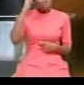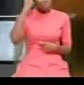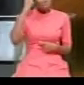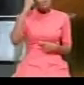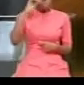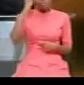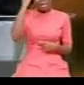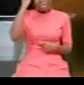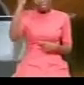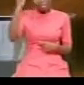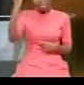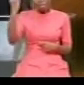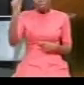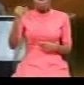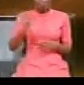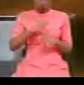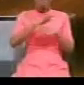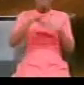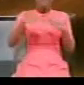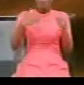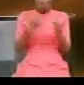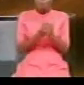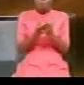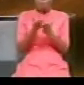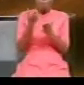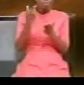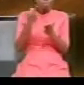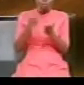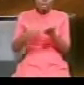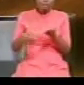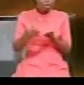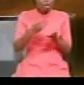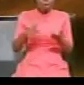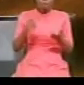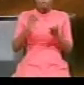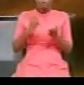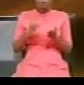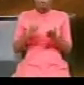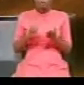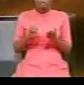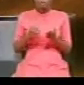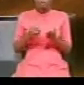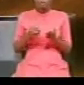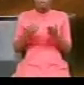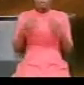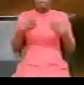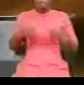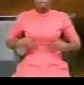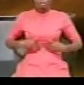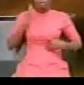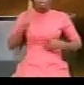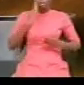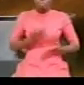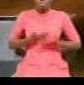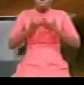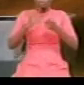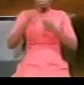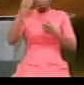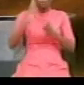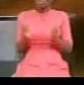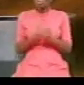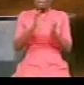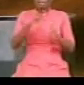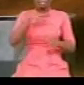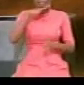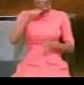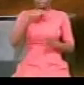your imagination. All the embodiment of your spirit, soul, and body be presented unto God without blemish, without